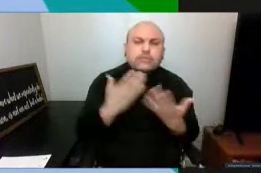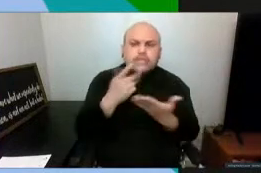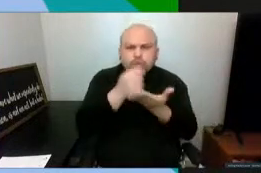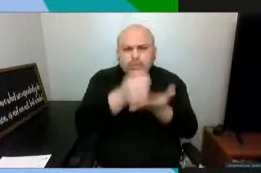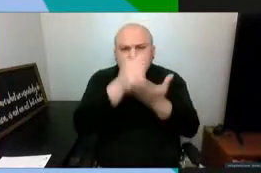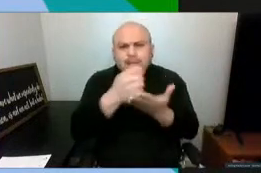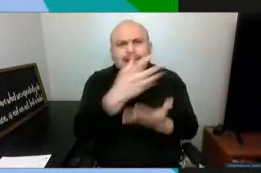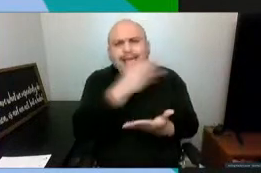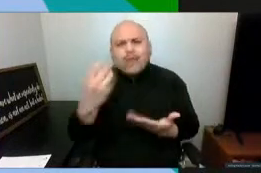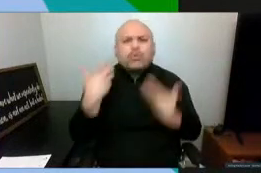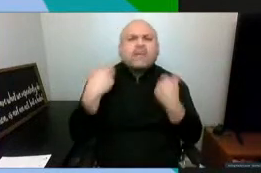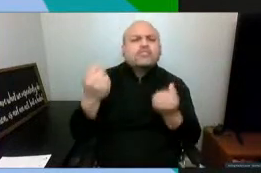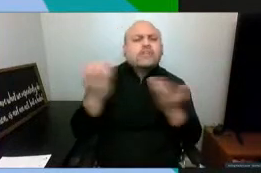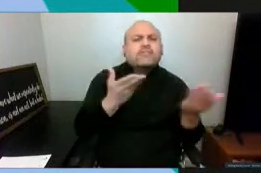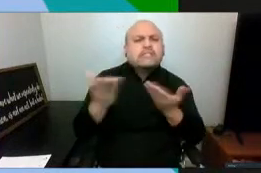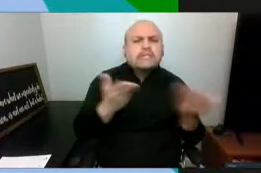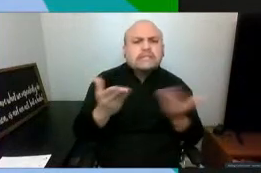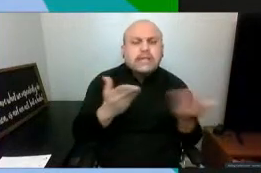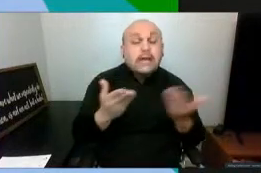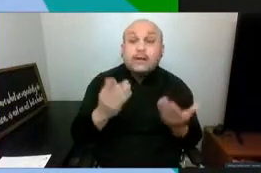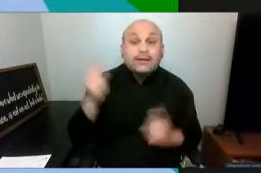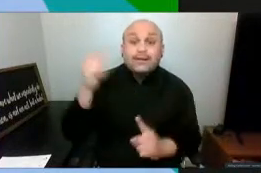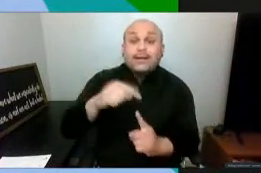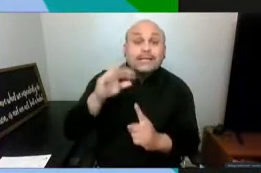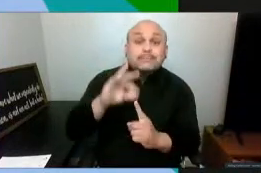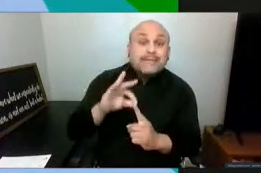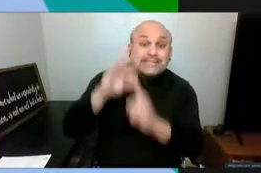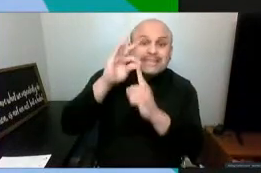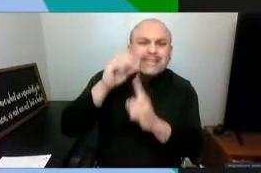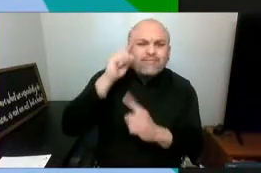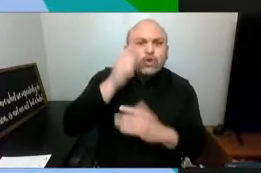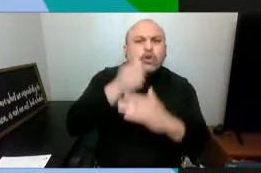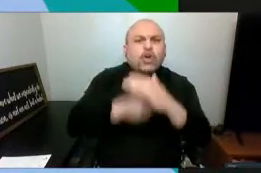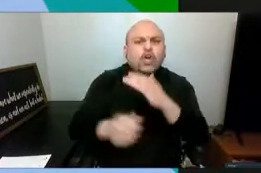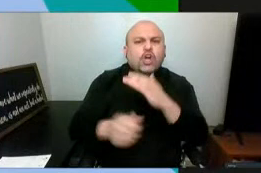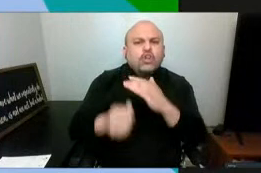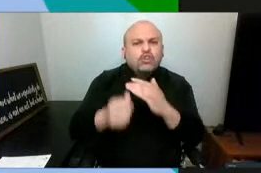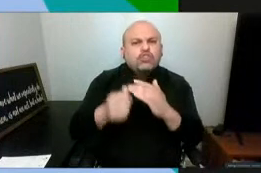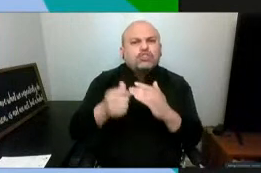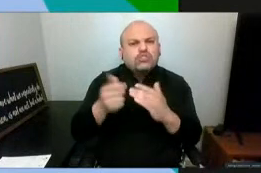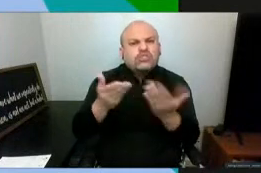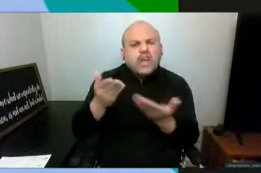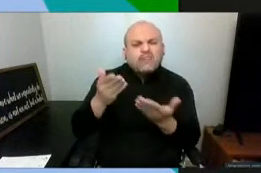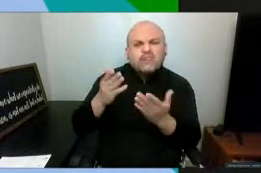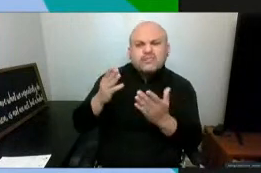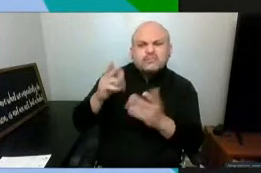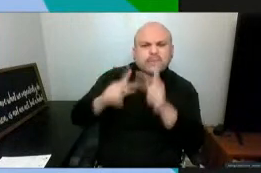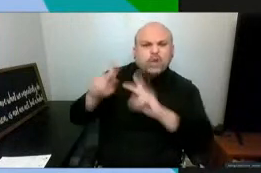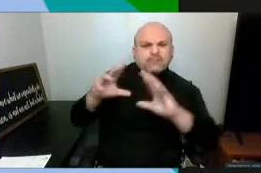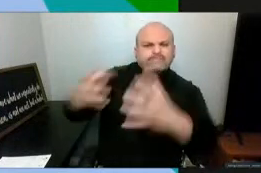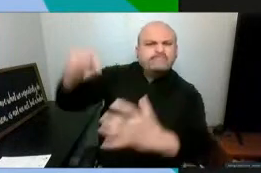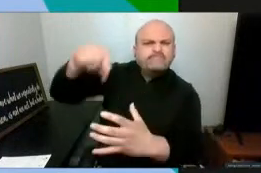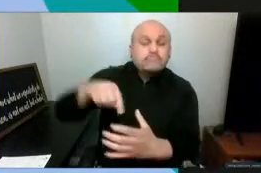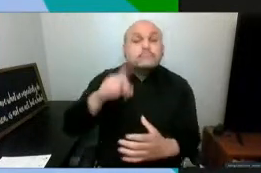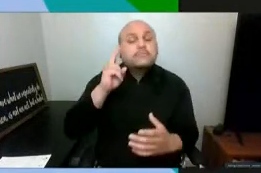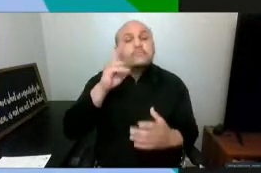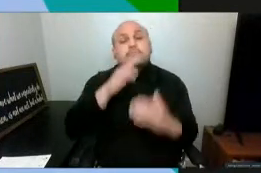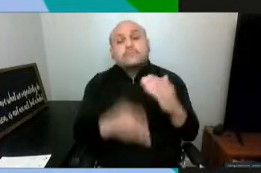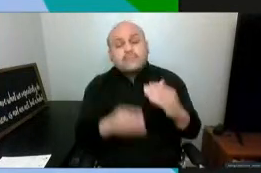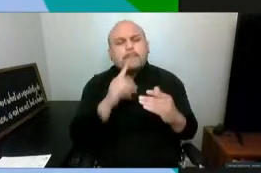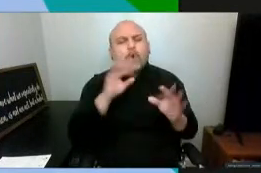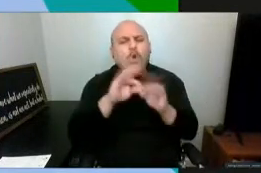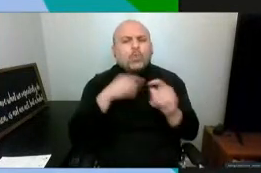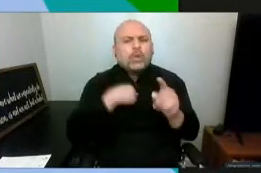recovery services, especially for underserved populations. In conclusion, it is important that we continue to move